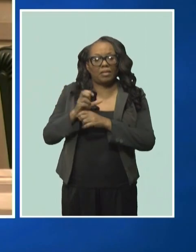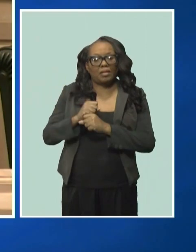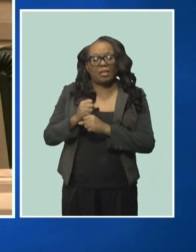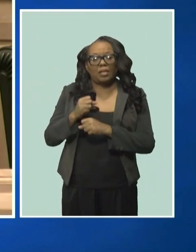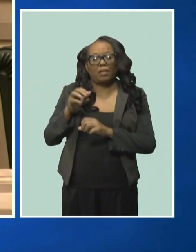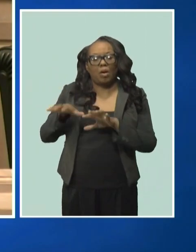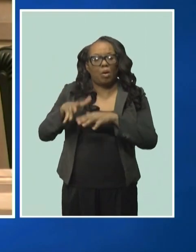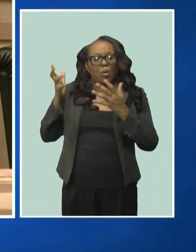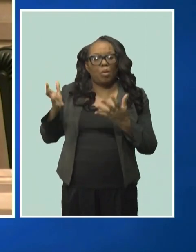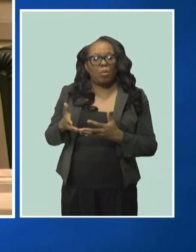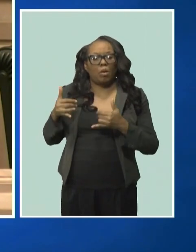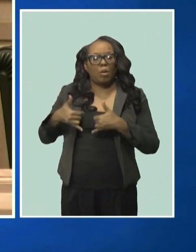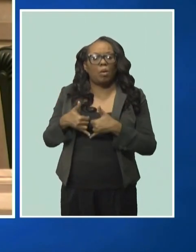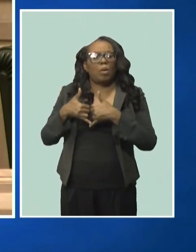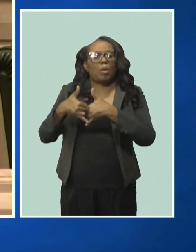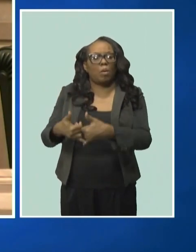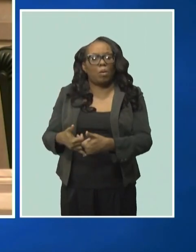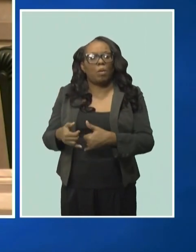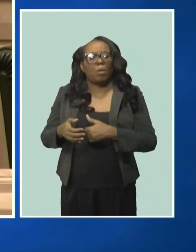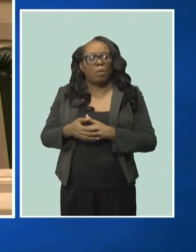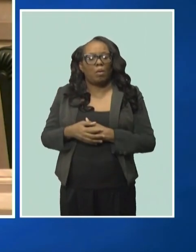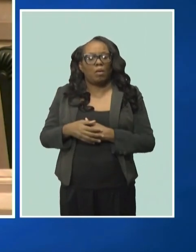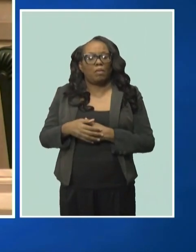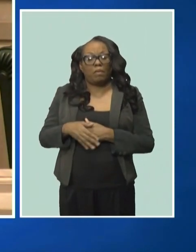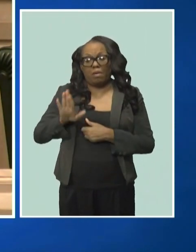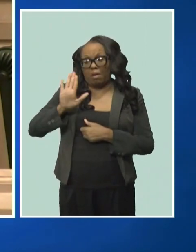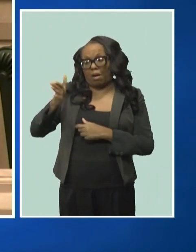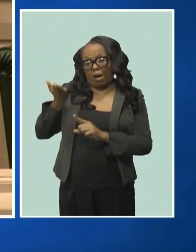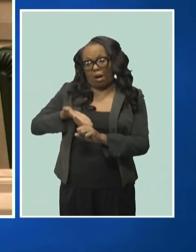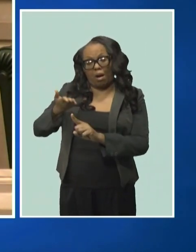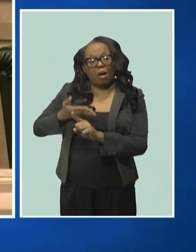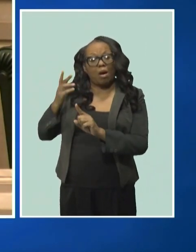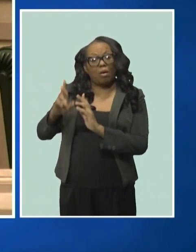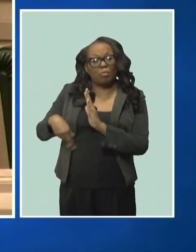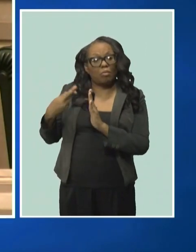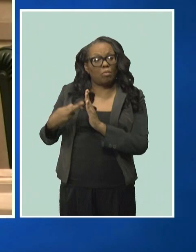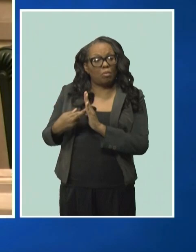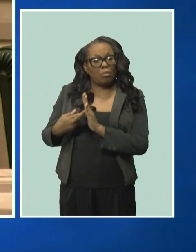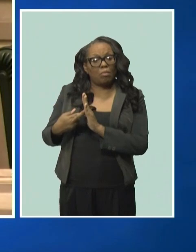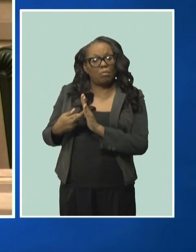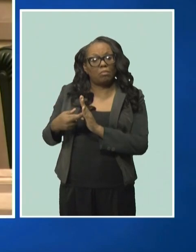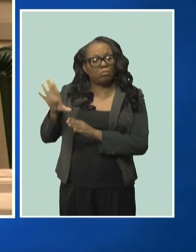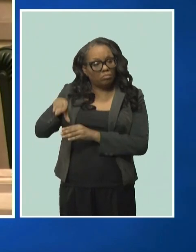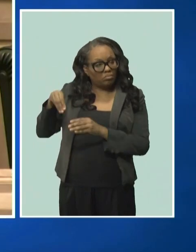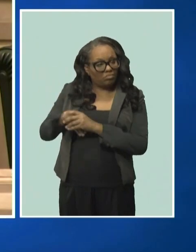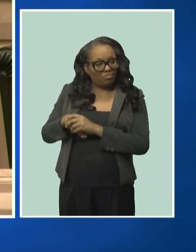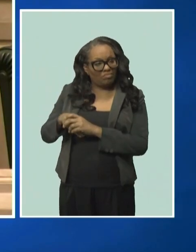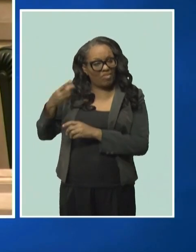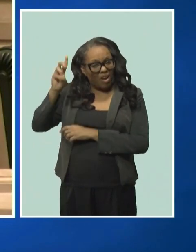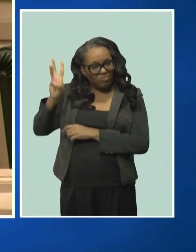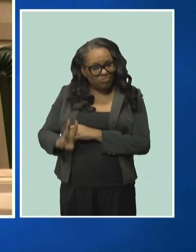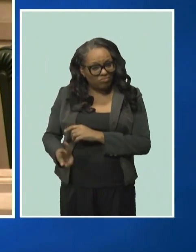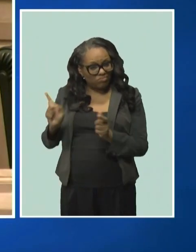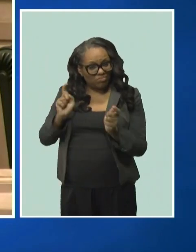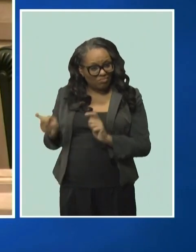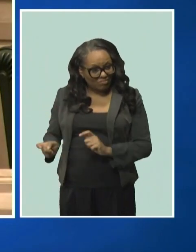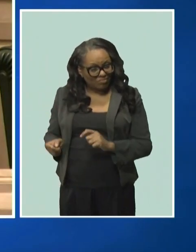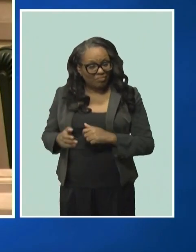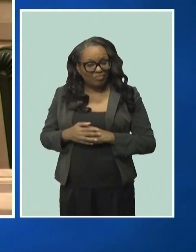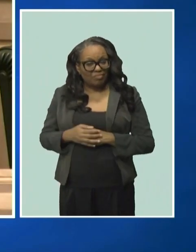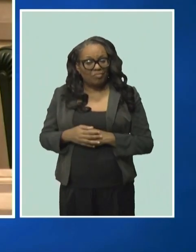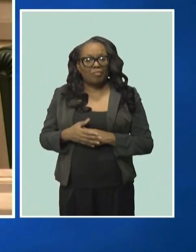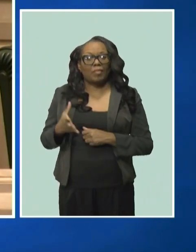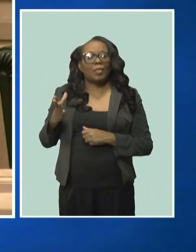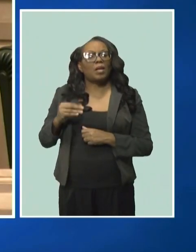award at the Munich Security Conference for her role internationally in promoting climate change and